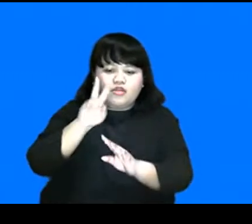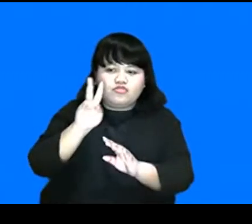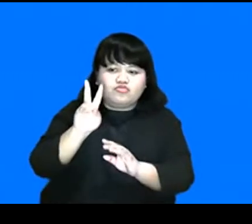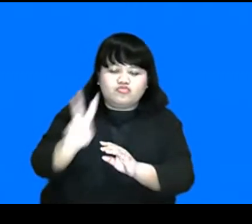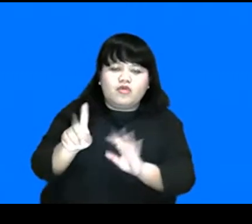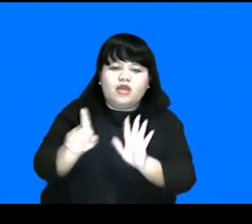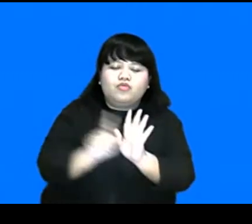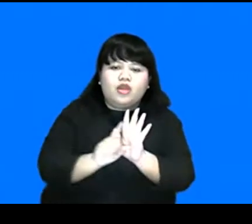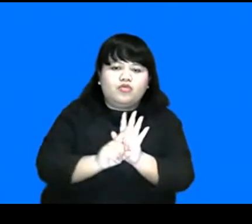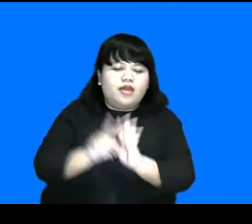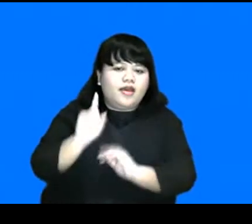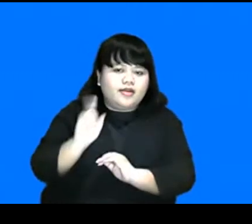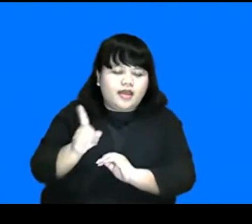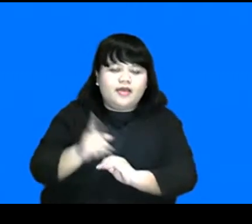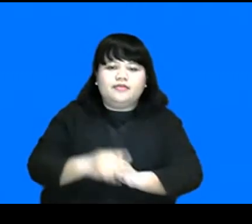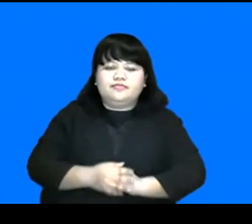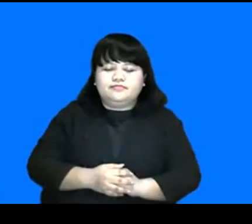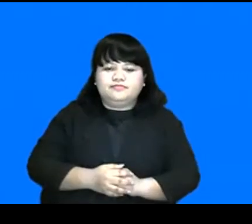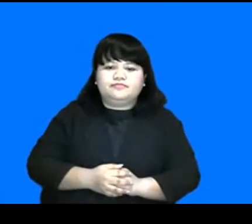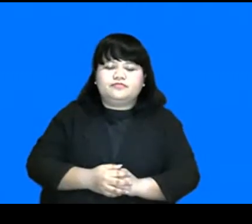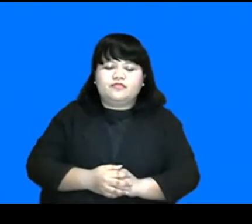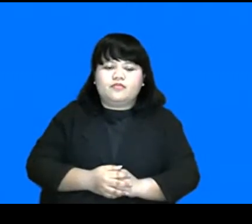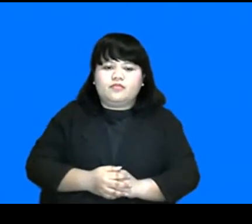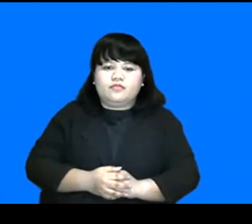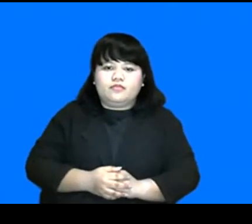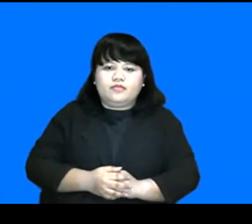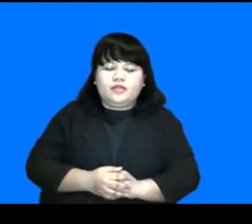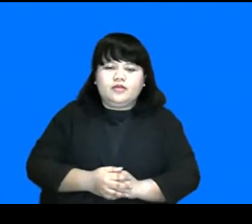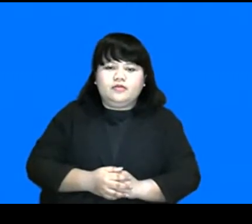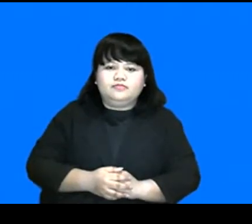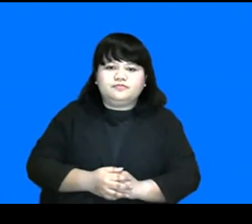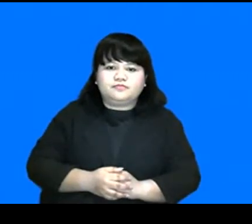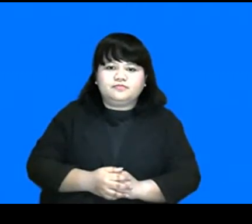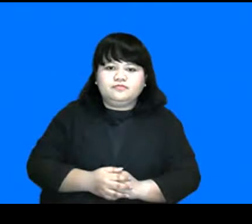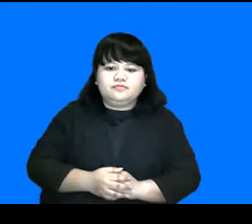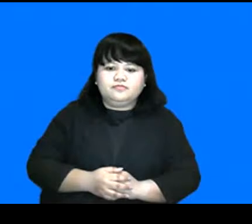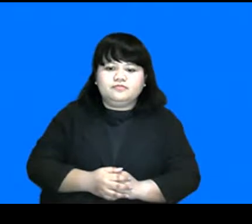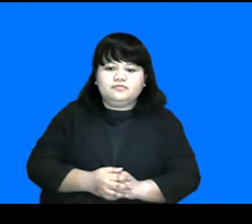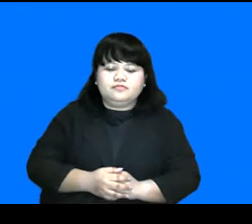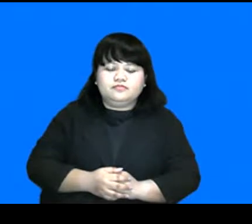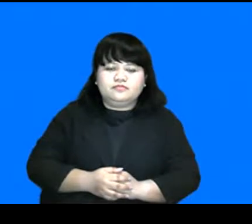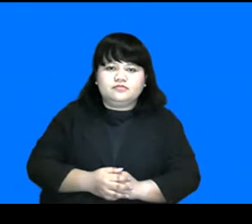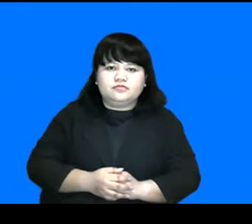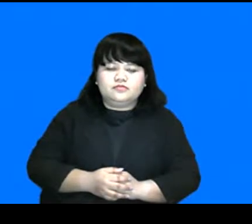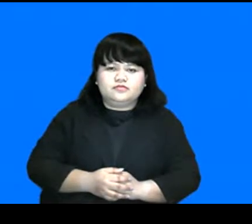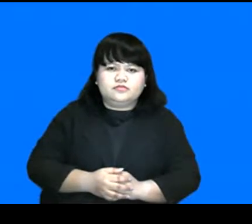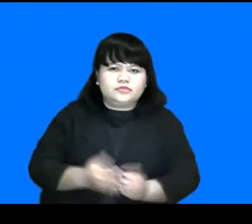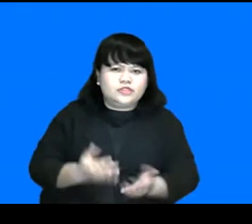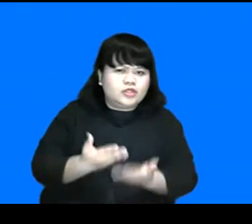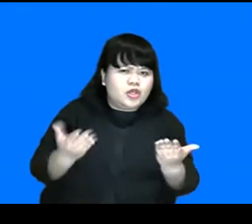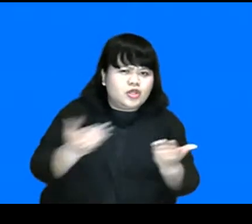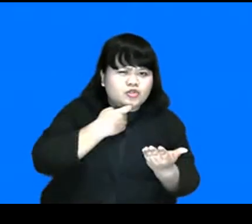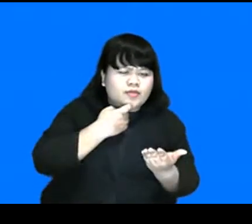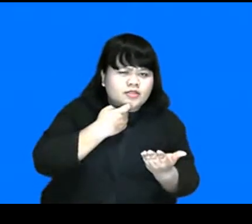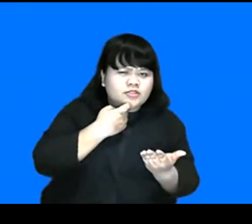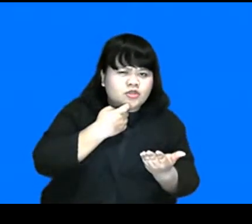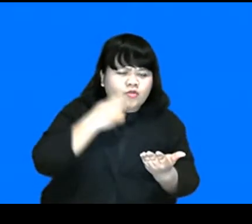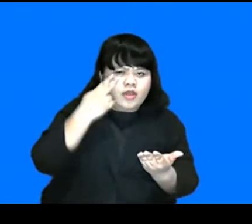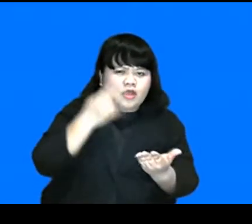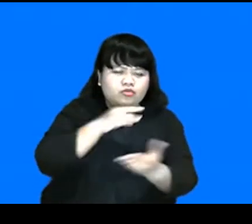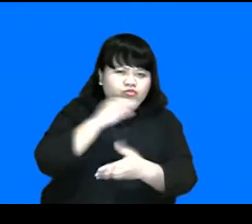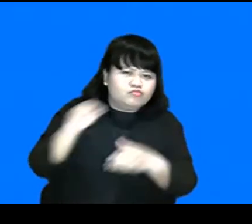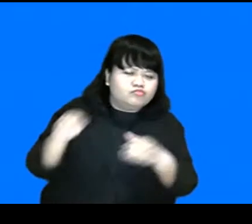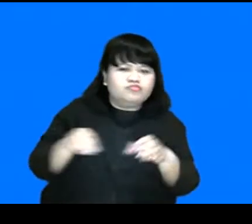hearings at the committee on ways and means committees, and then they try to somehow merge the two. And